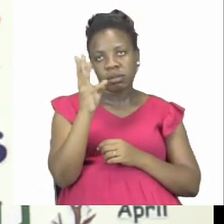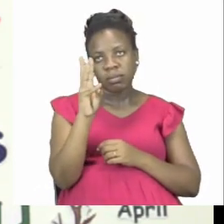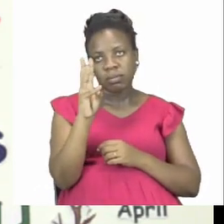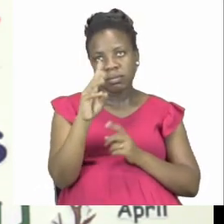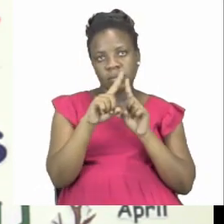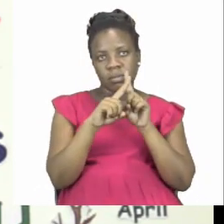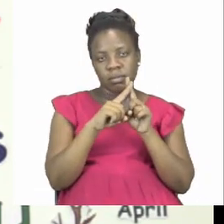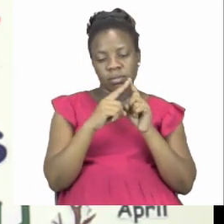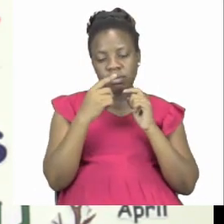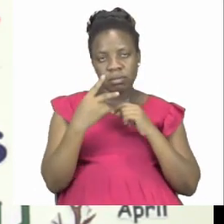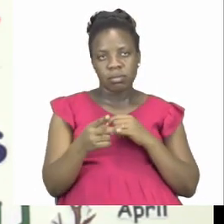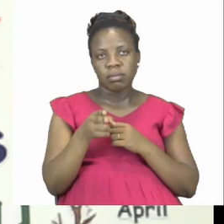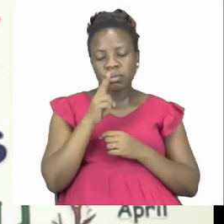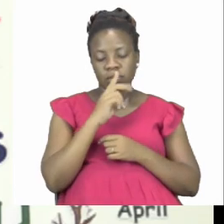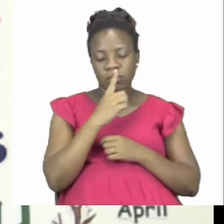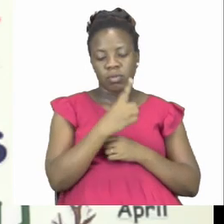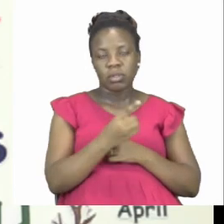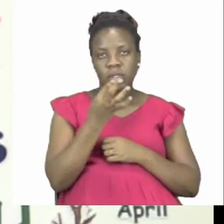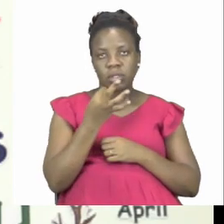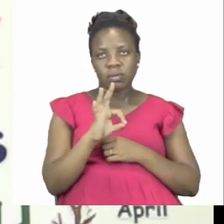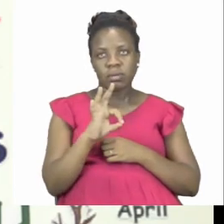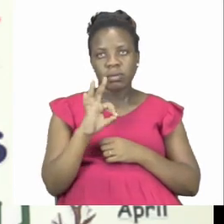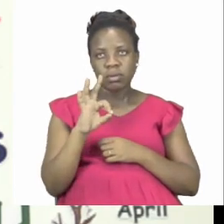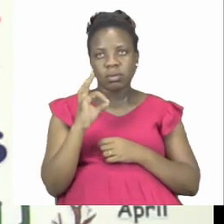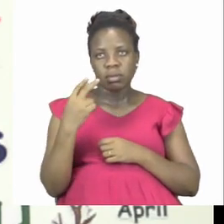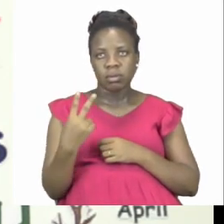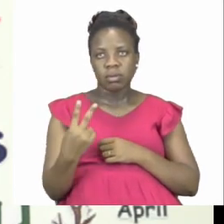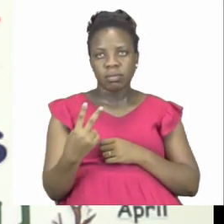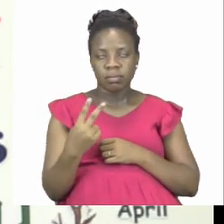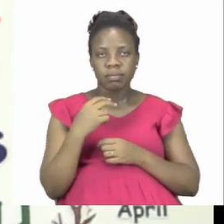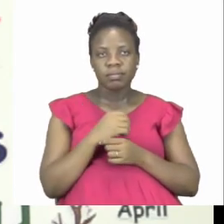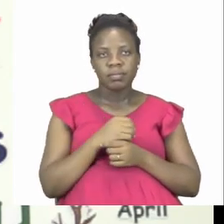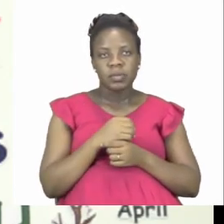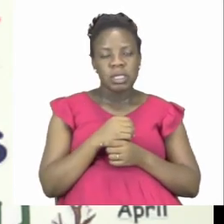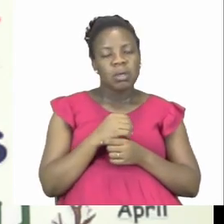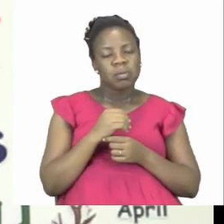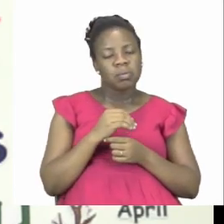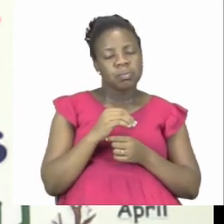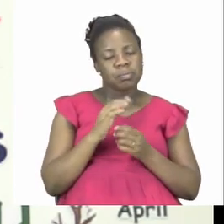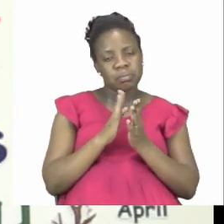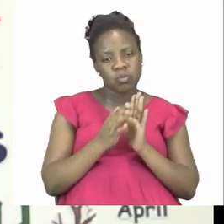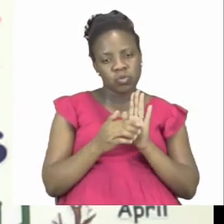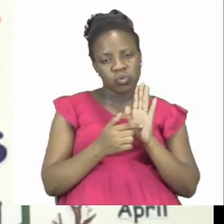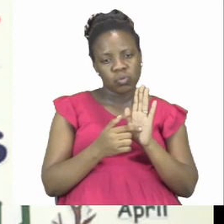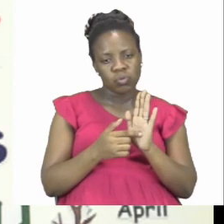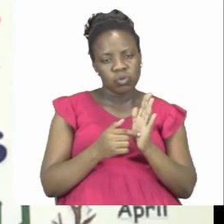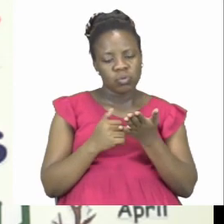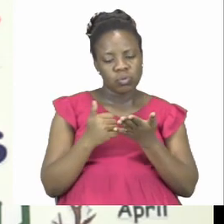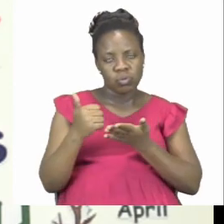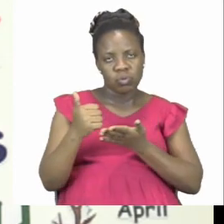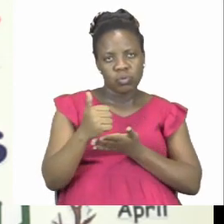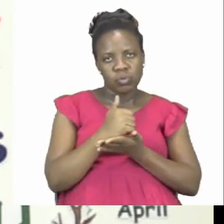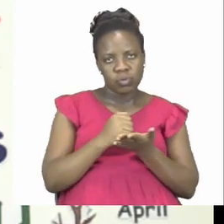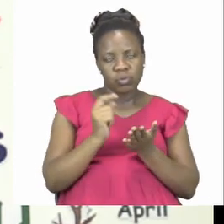192. So take your time, boys and girls. Make sure that your working out is nice and clear. Please don't forget to convert